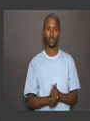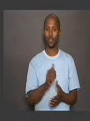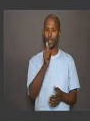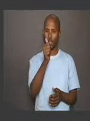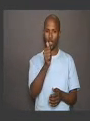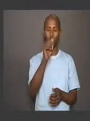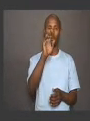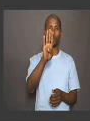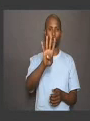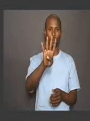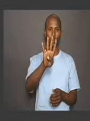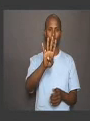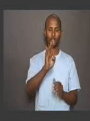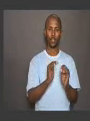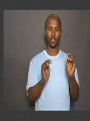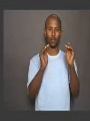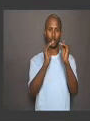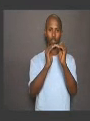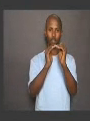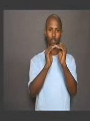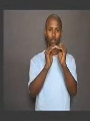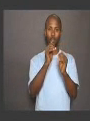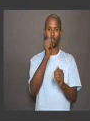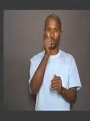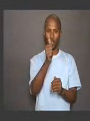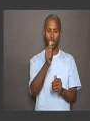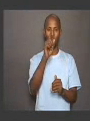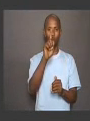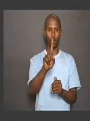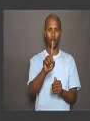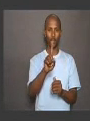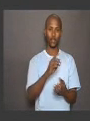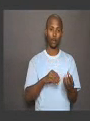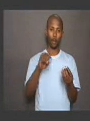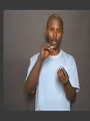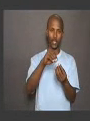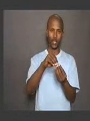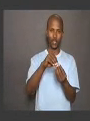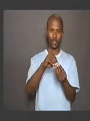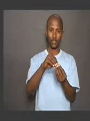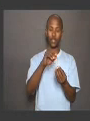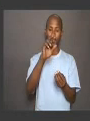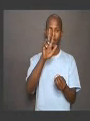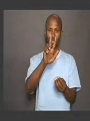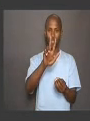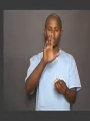A4 equals A1 plus